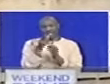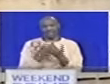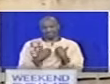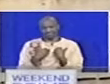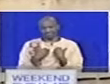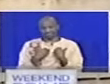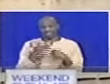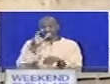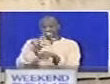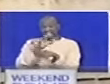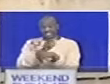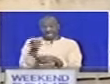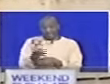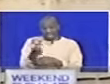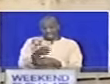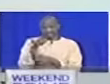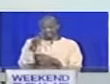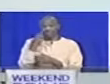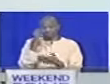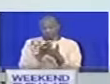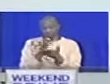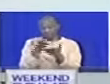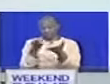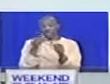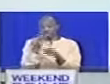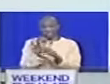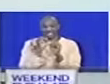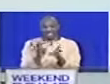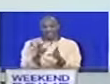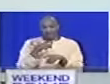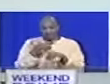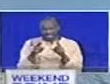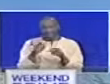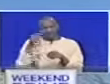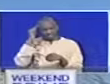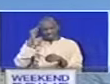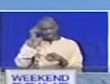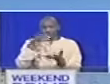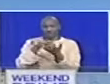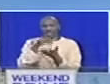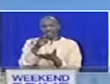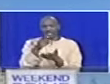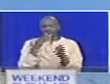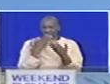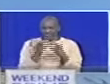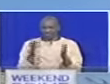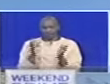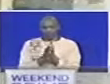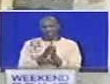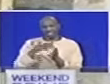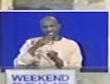The church bell may no longer be in use, but it's here in its original position, complete with a bell